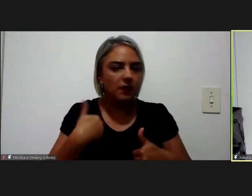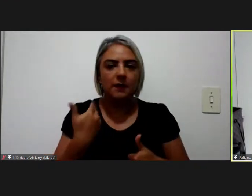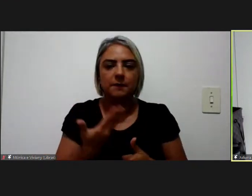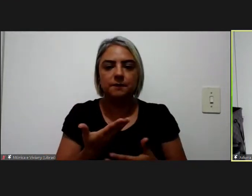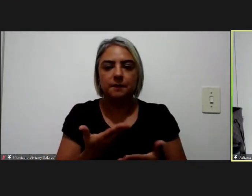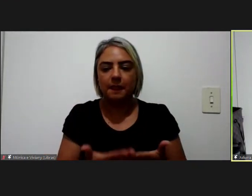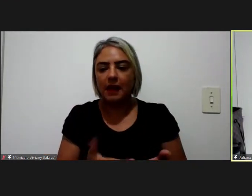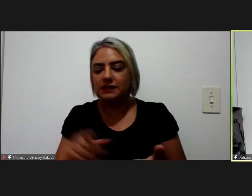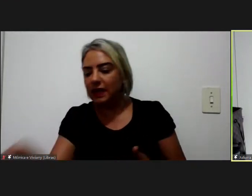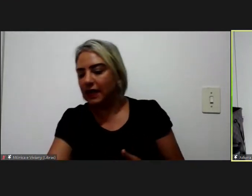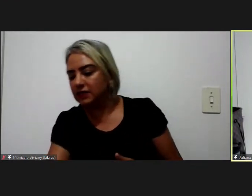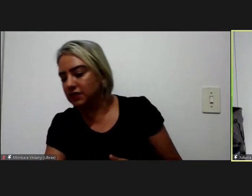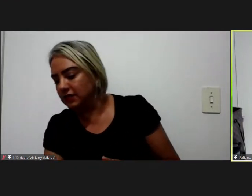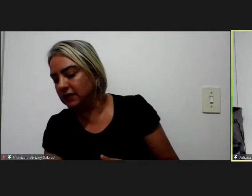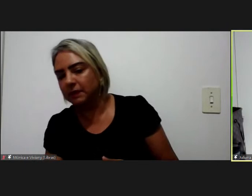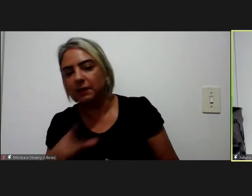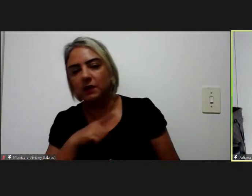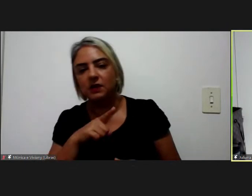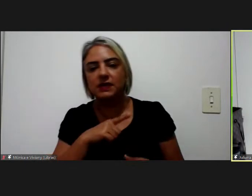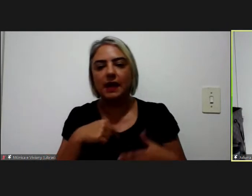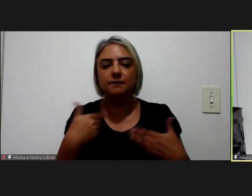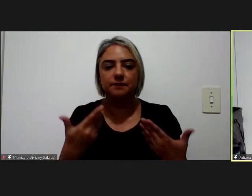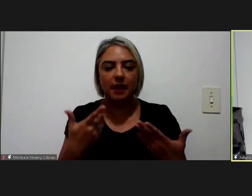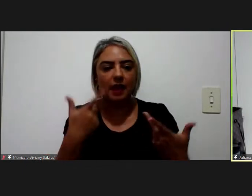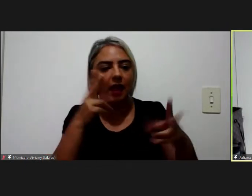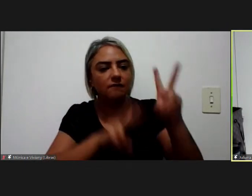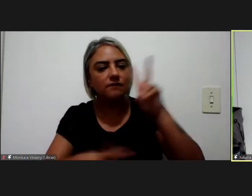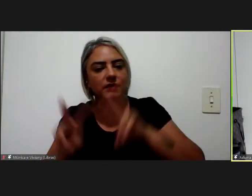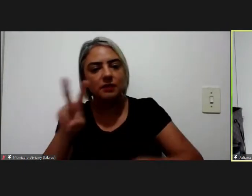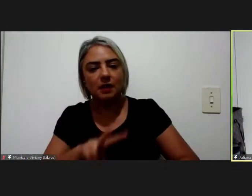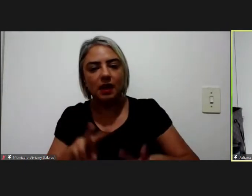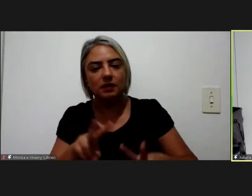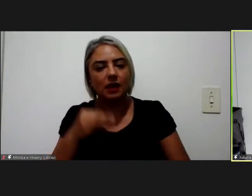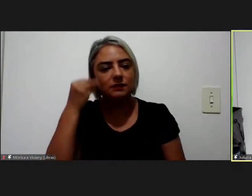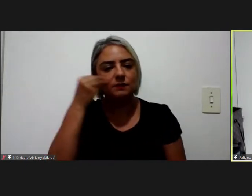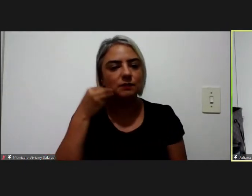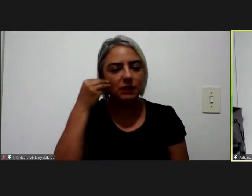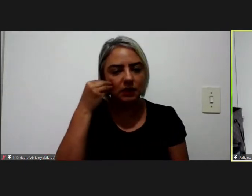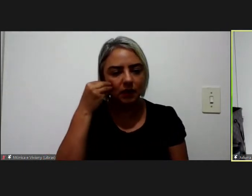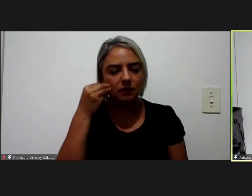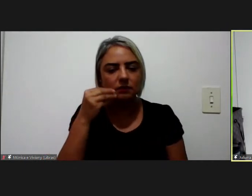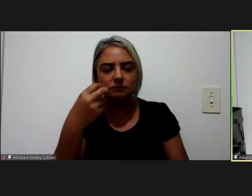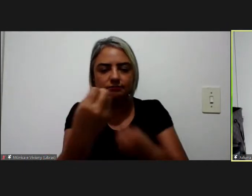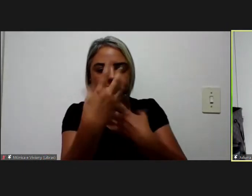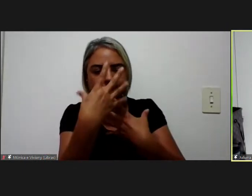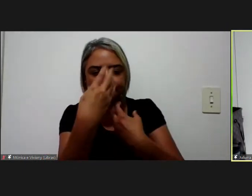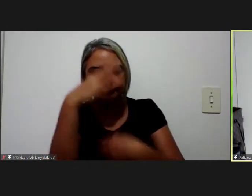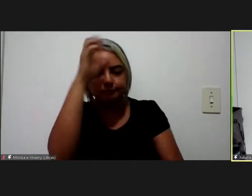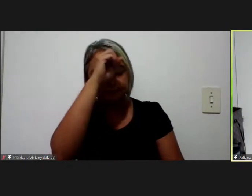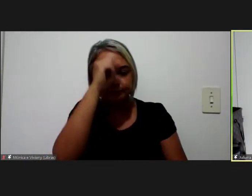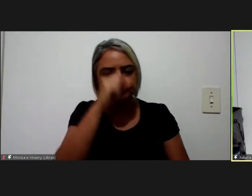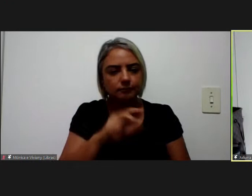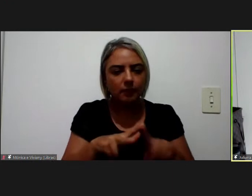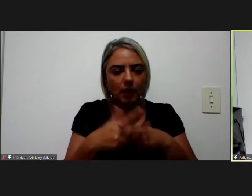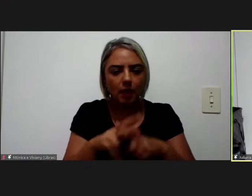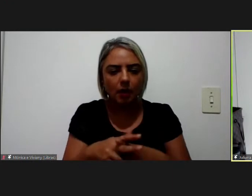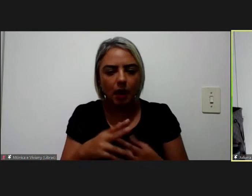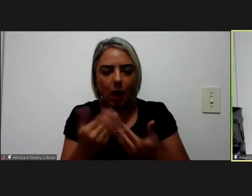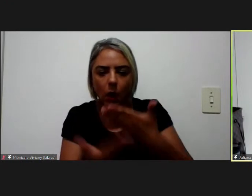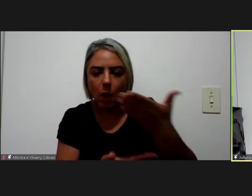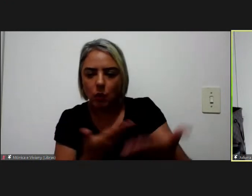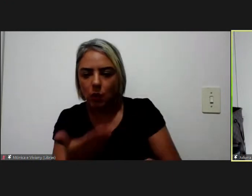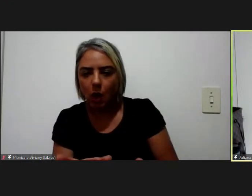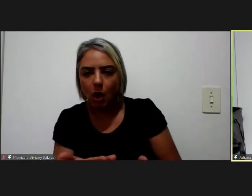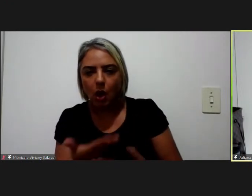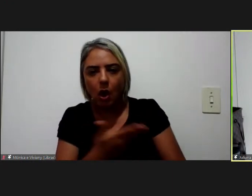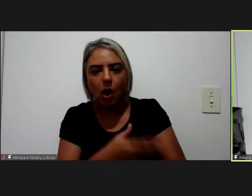de permanent desempenho. formation in this field. Quinto, dar Fifth, visibilidade e provide disponibilidade às lições visibility aprendidas, into experience and viabilizando lessons a learned, troca de creating experiências